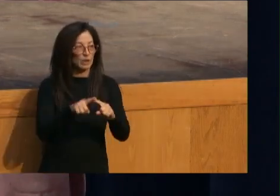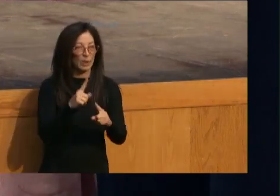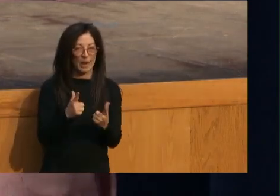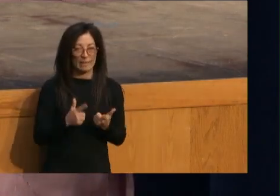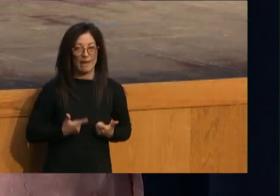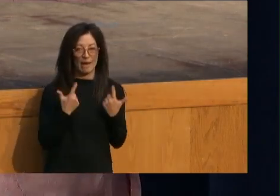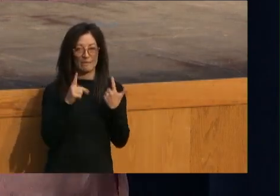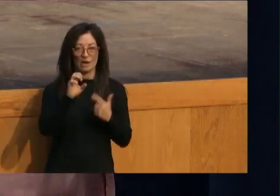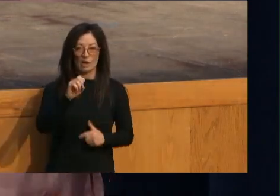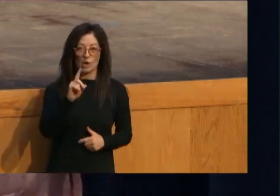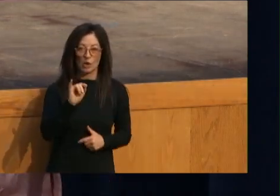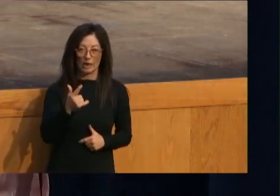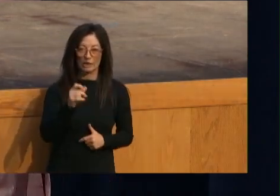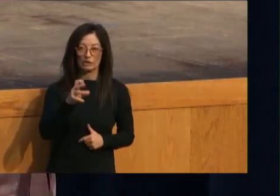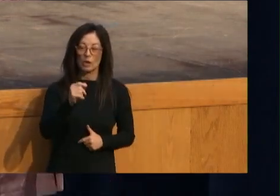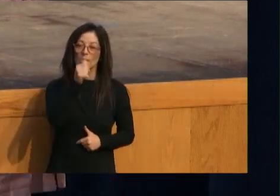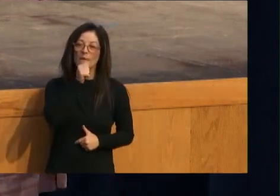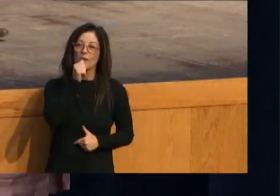with us.